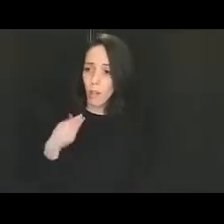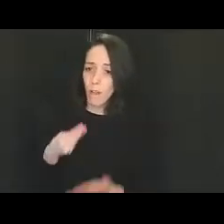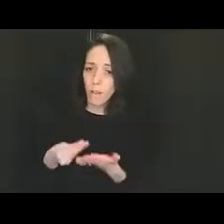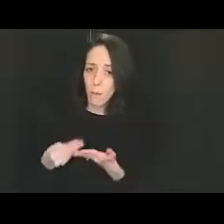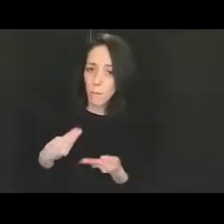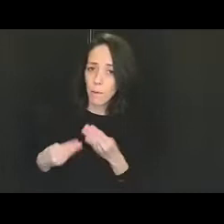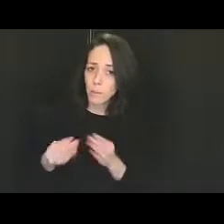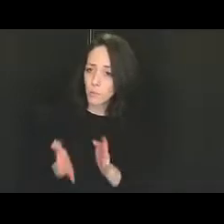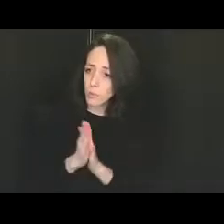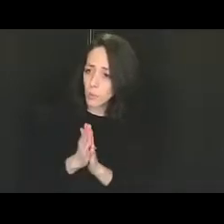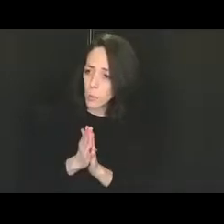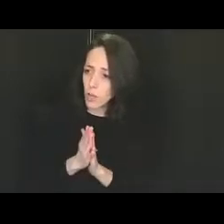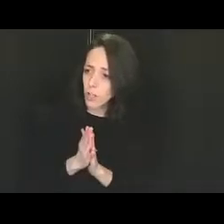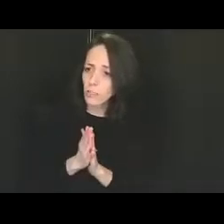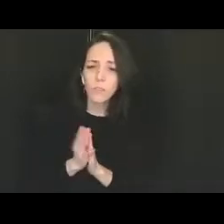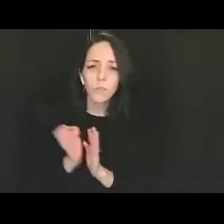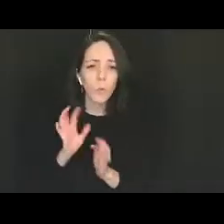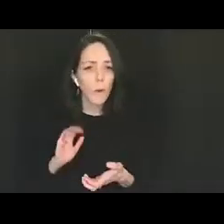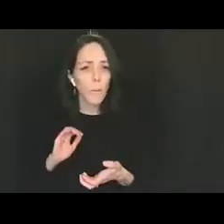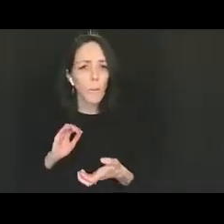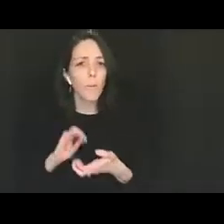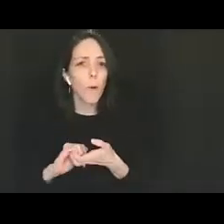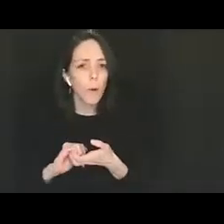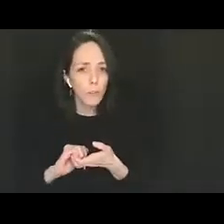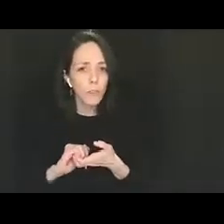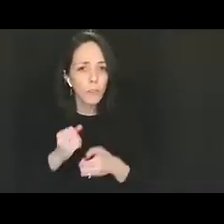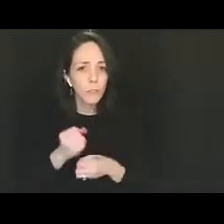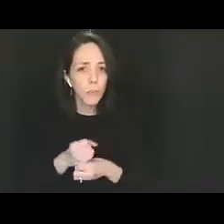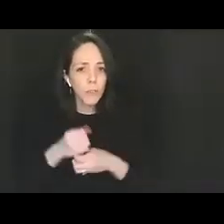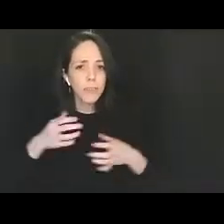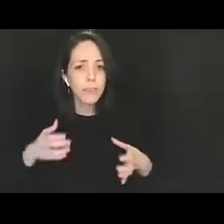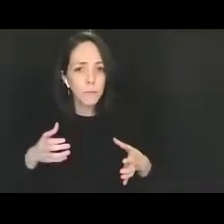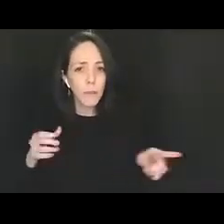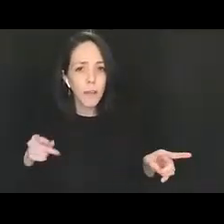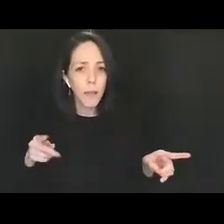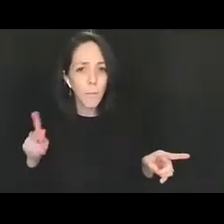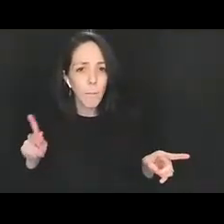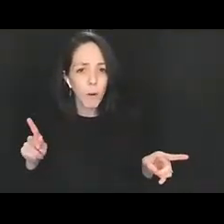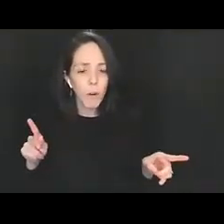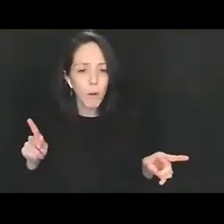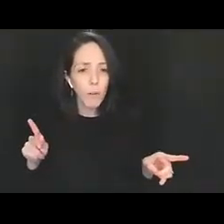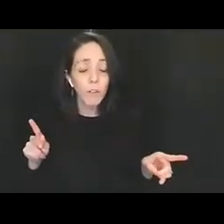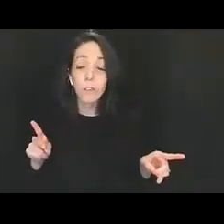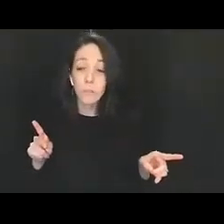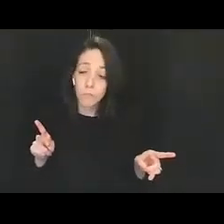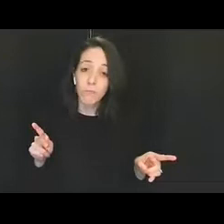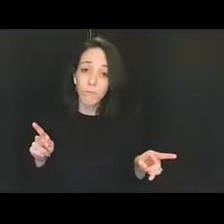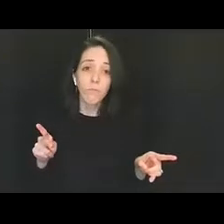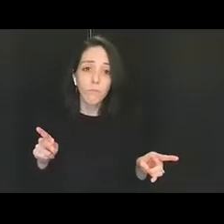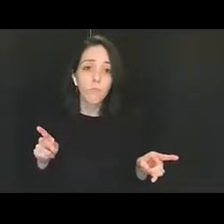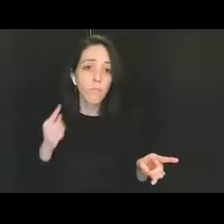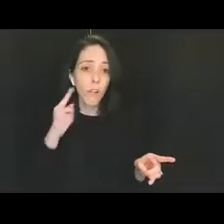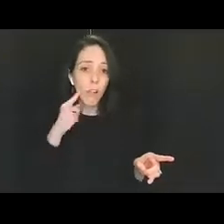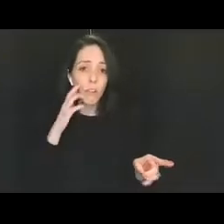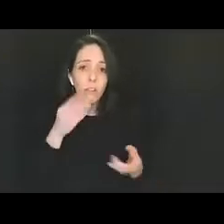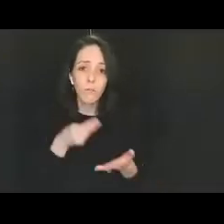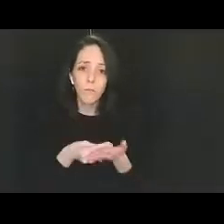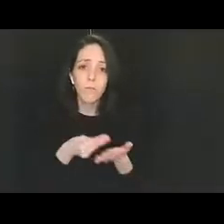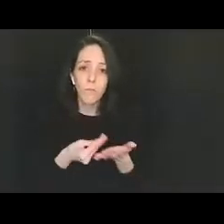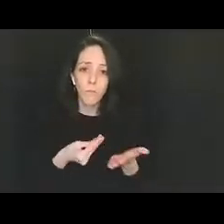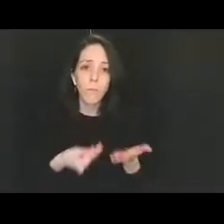or just a partnership to expand the park? It's conceivable that there may be some budget